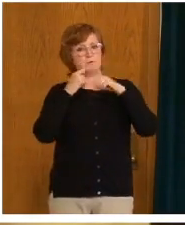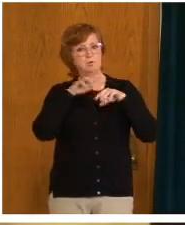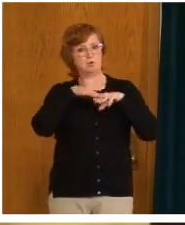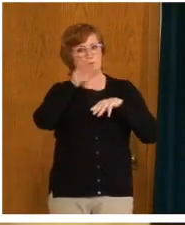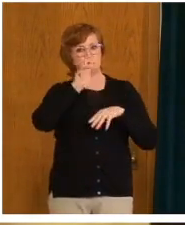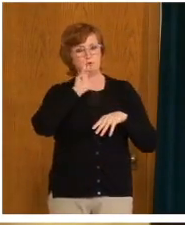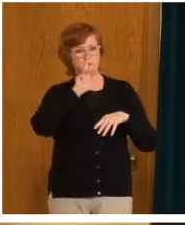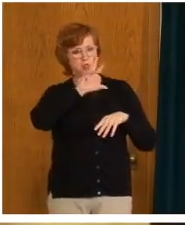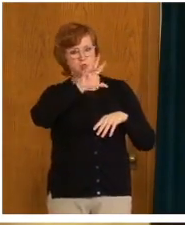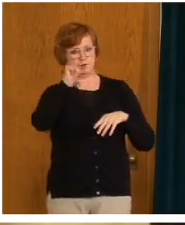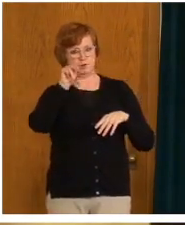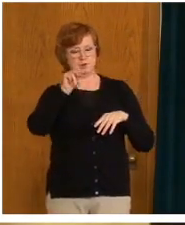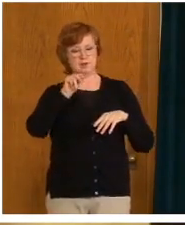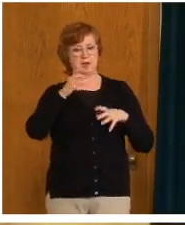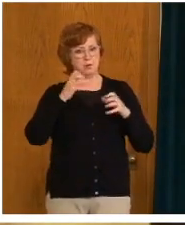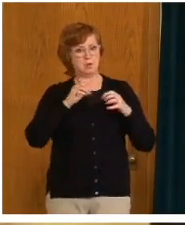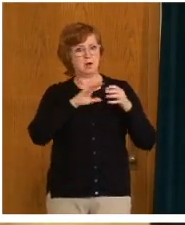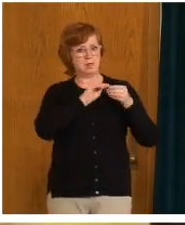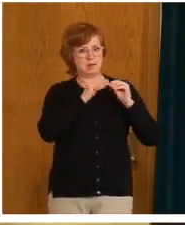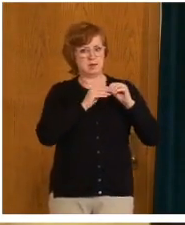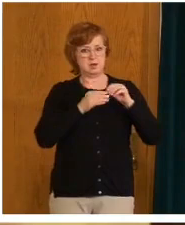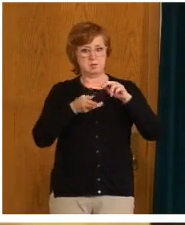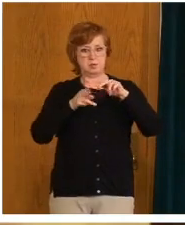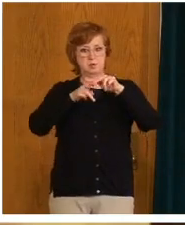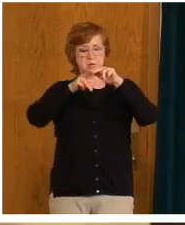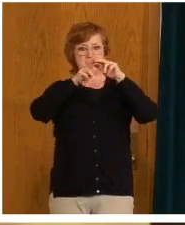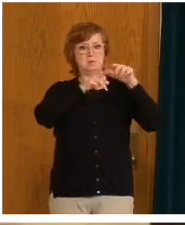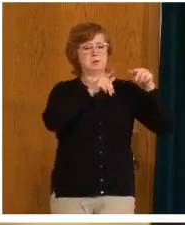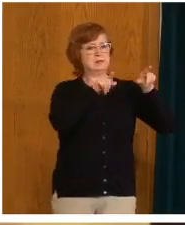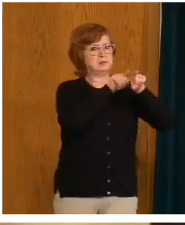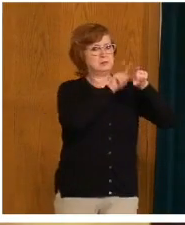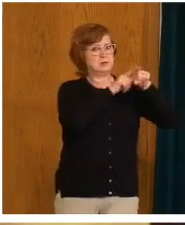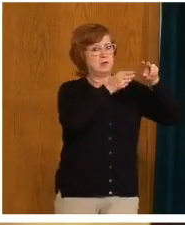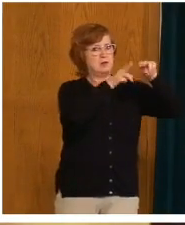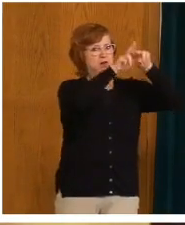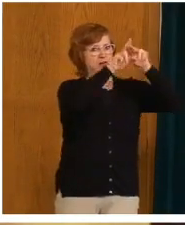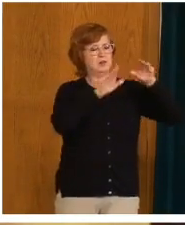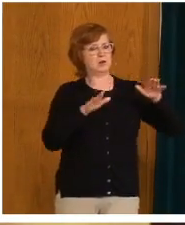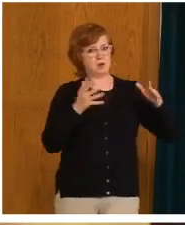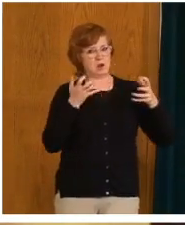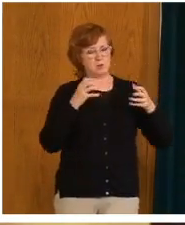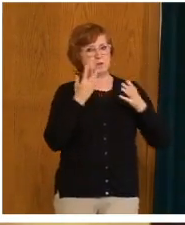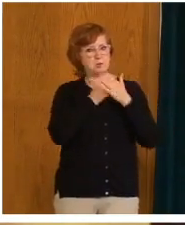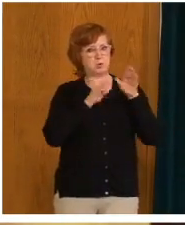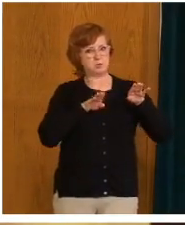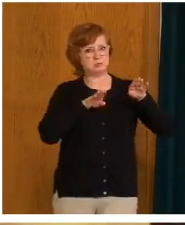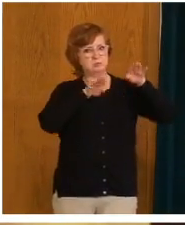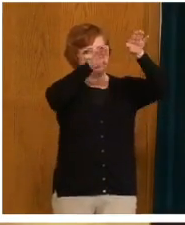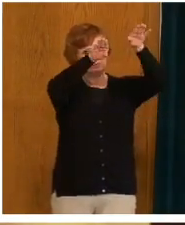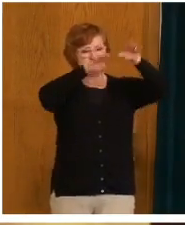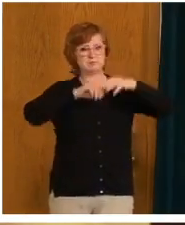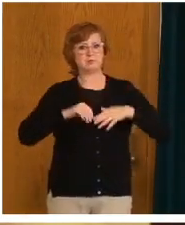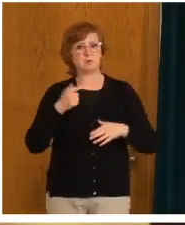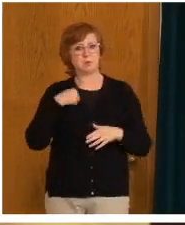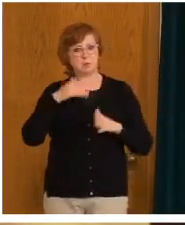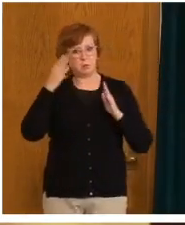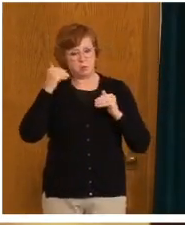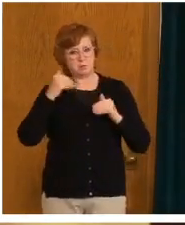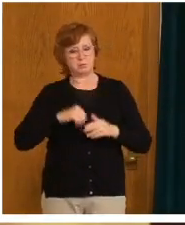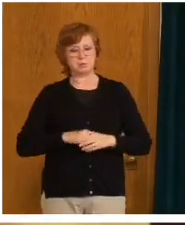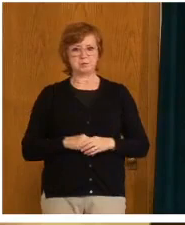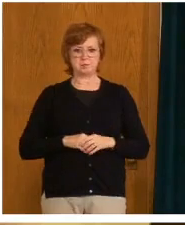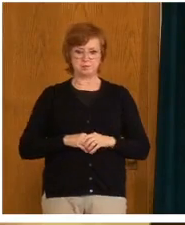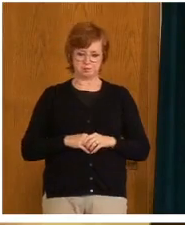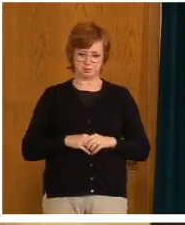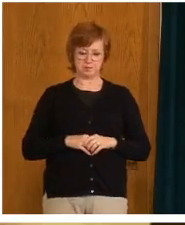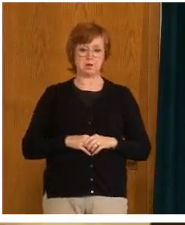ahead, and ultimately when we achieve the 70% and over of 70% vaccination uptake of those 18